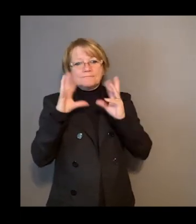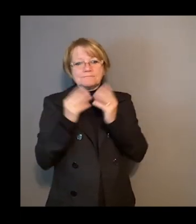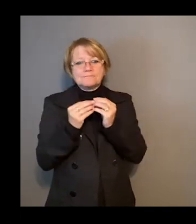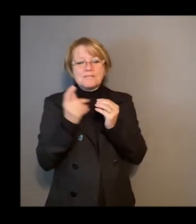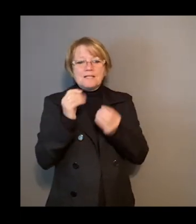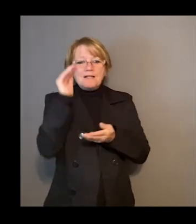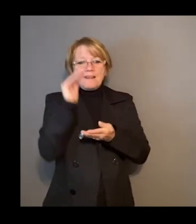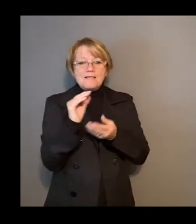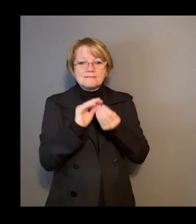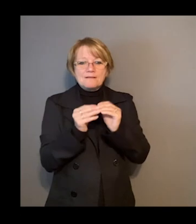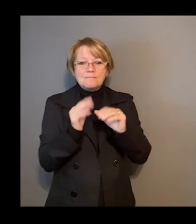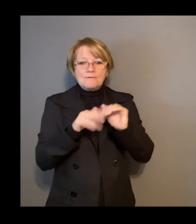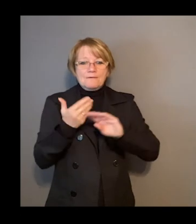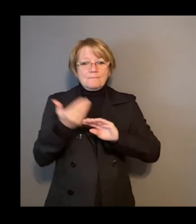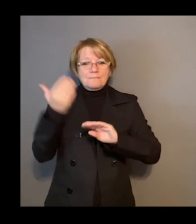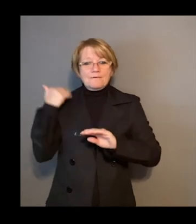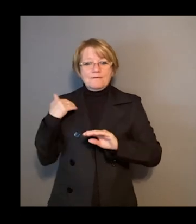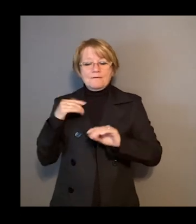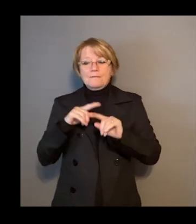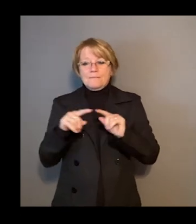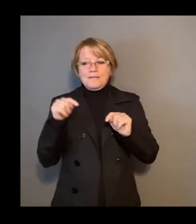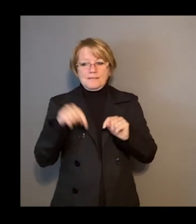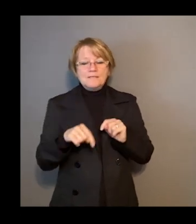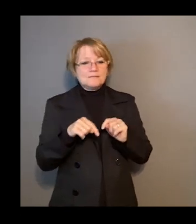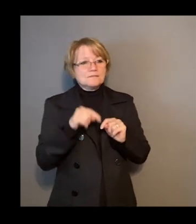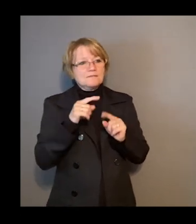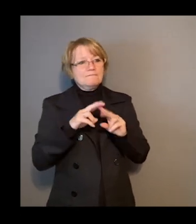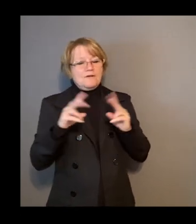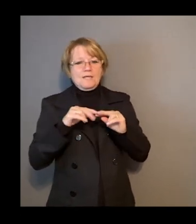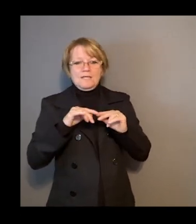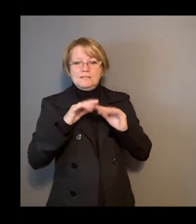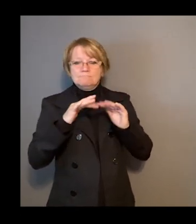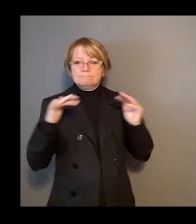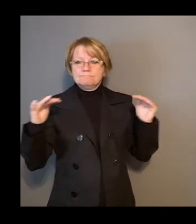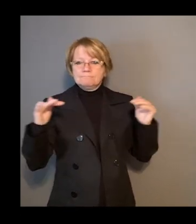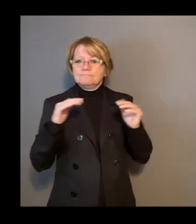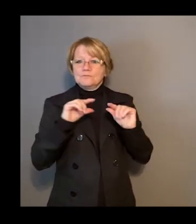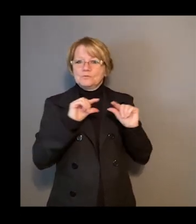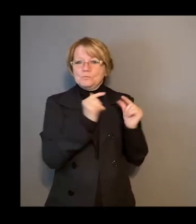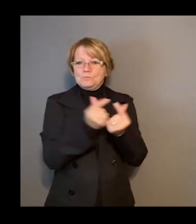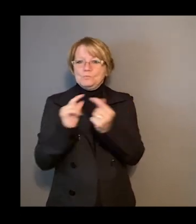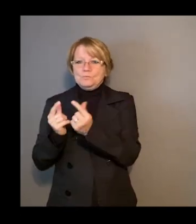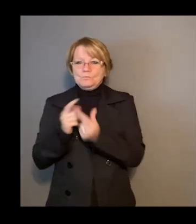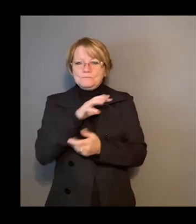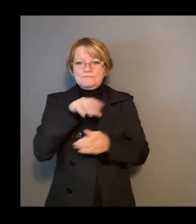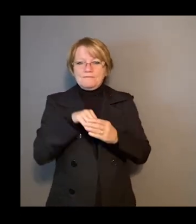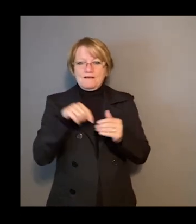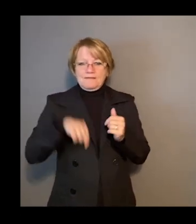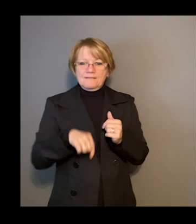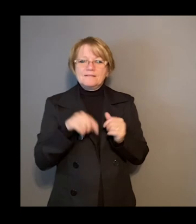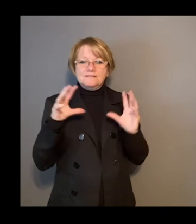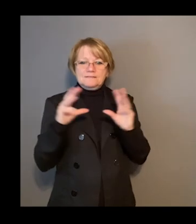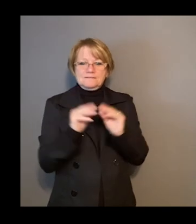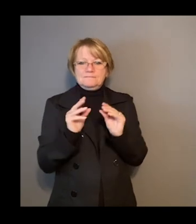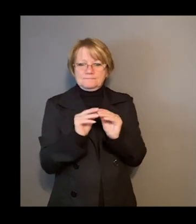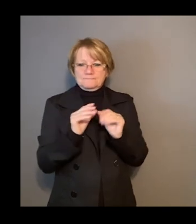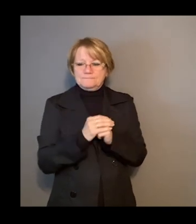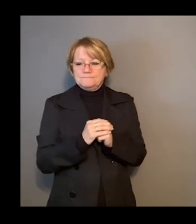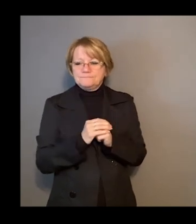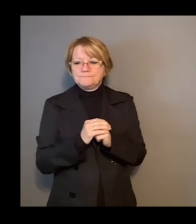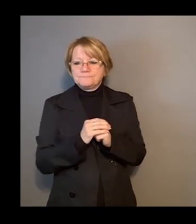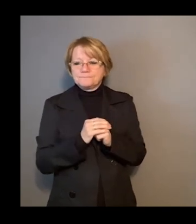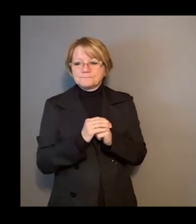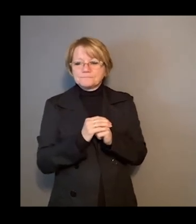most diverse as far as different areas of people that are involved. So I'll start with the first question,